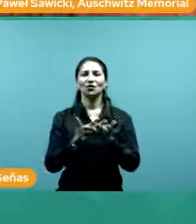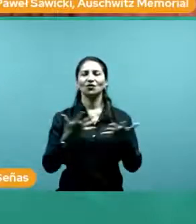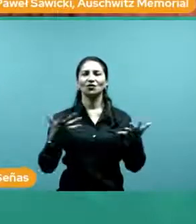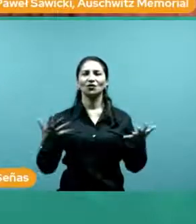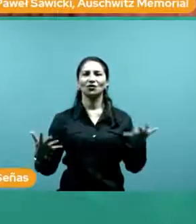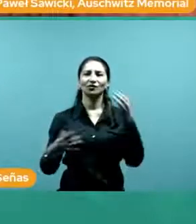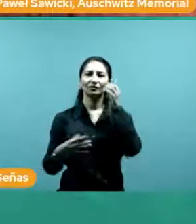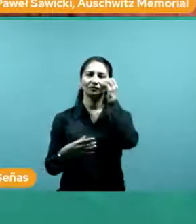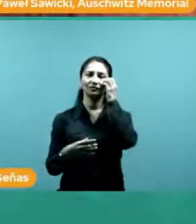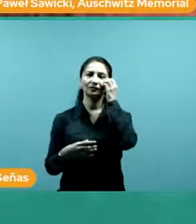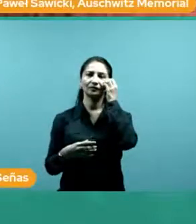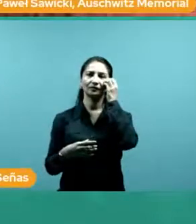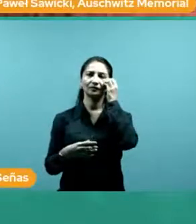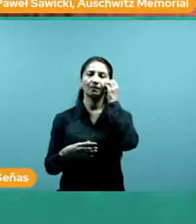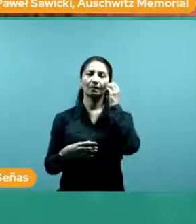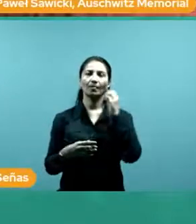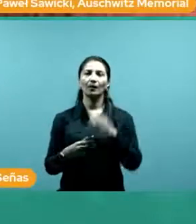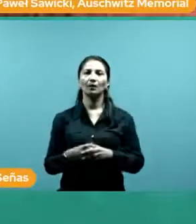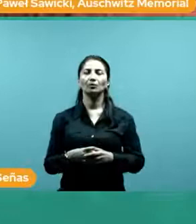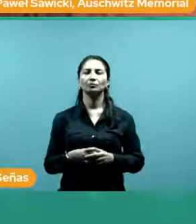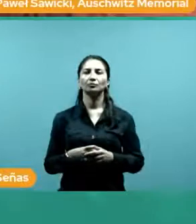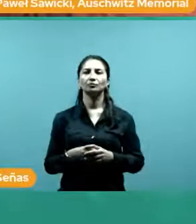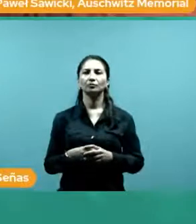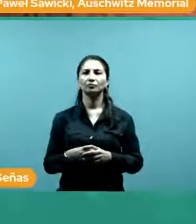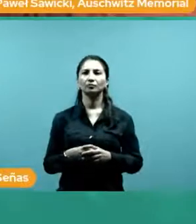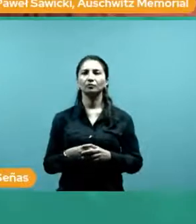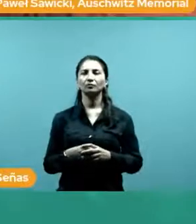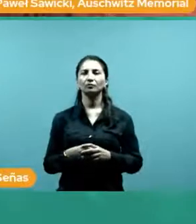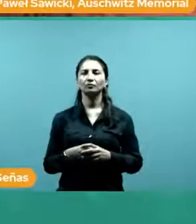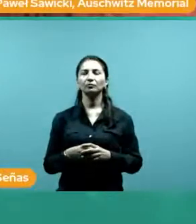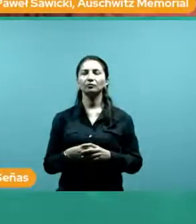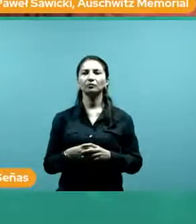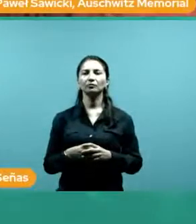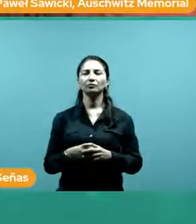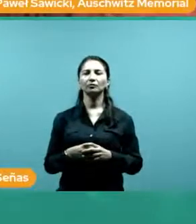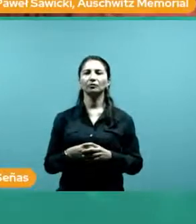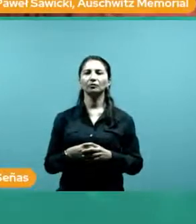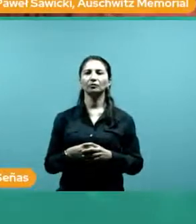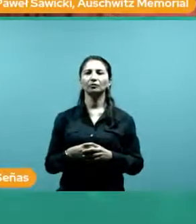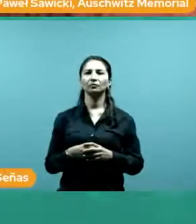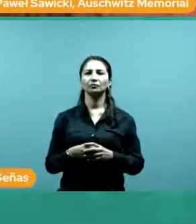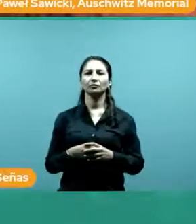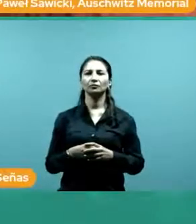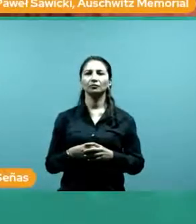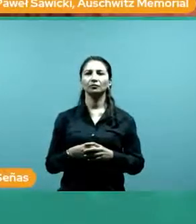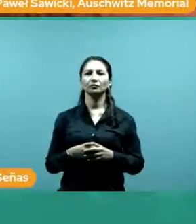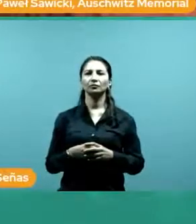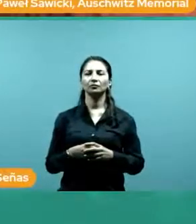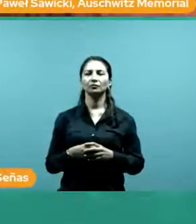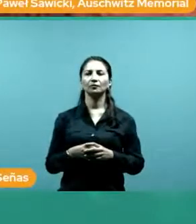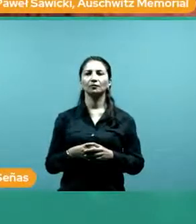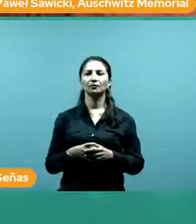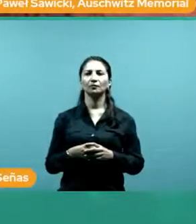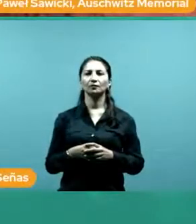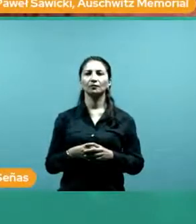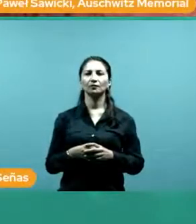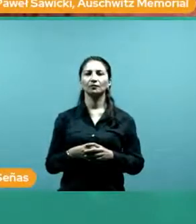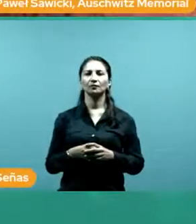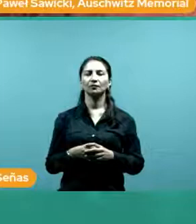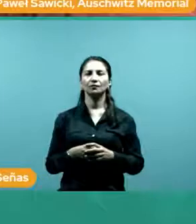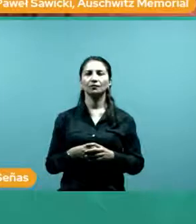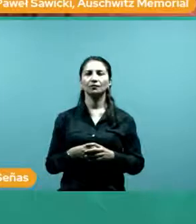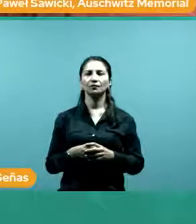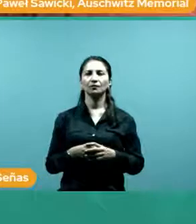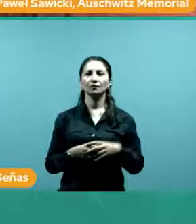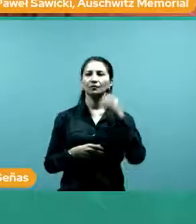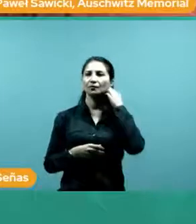of Auschwitz to the world. Right now, la historia de Auschwitz al mundo. Is presented in Kansas City in the United States. Esto se ha